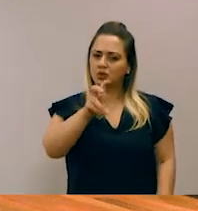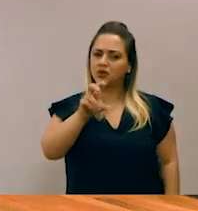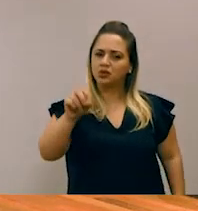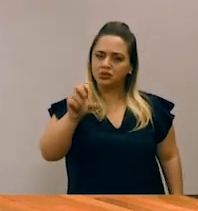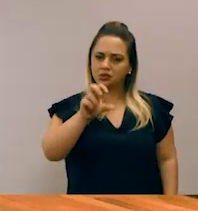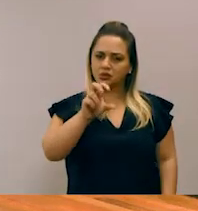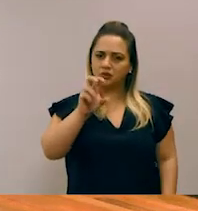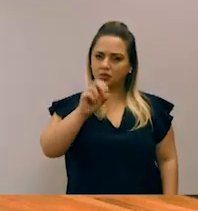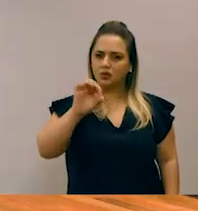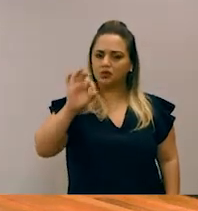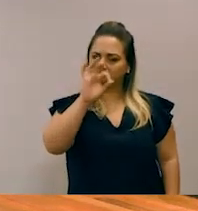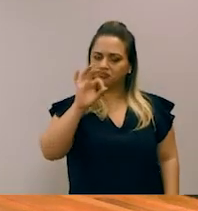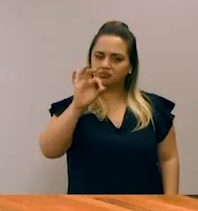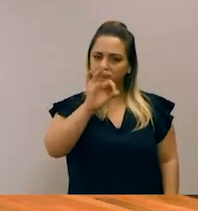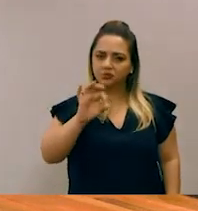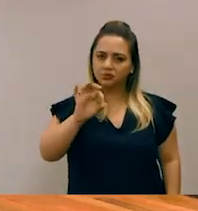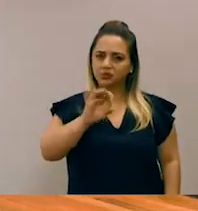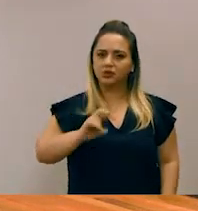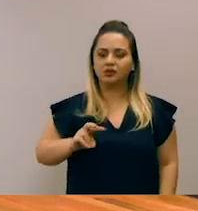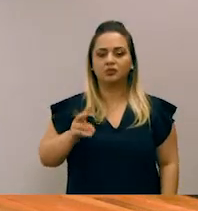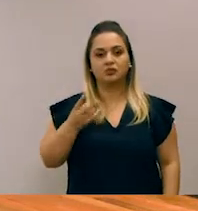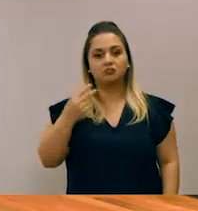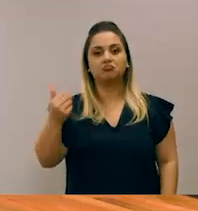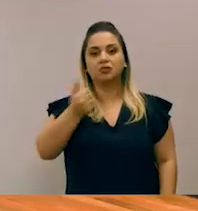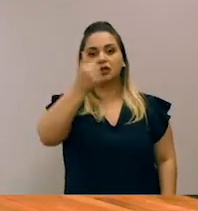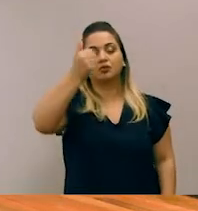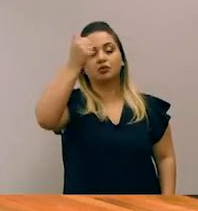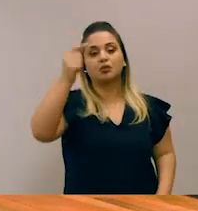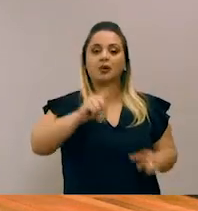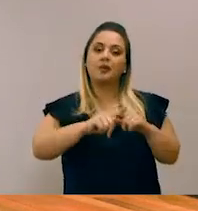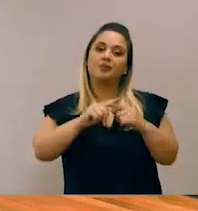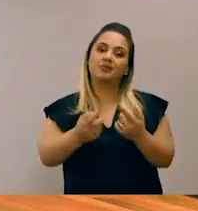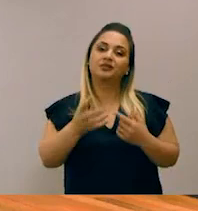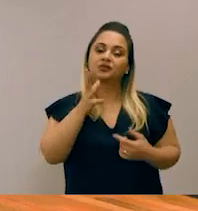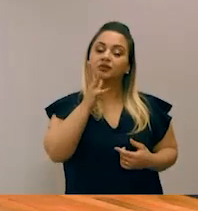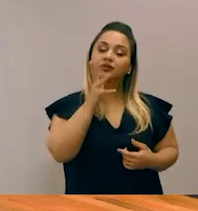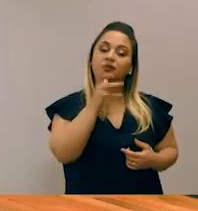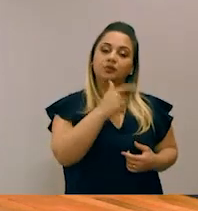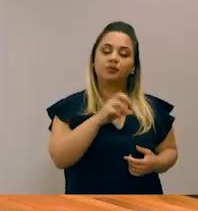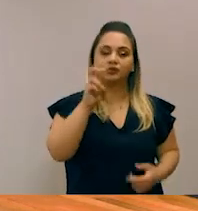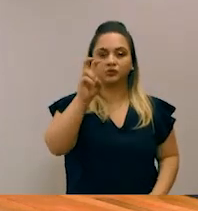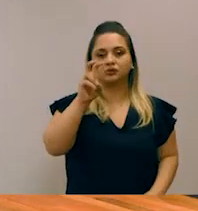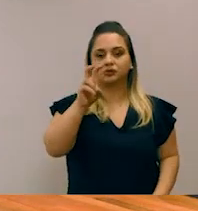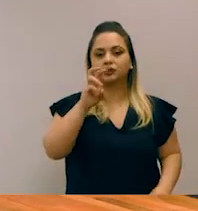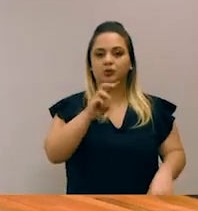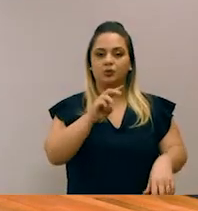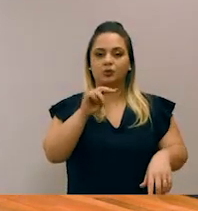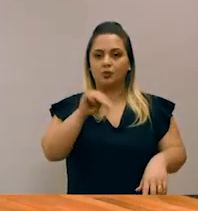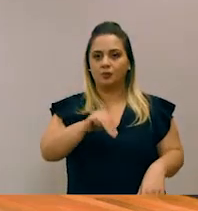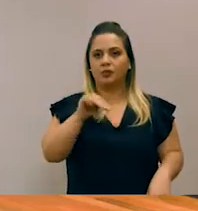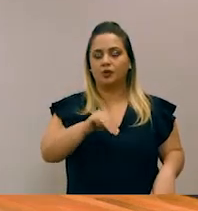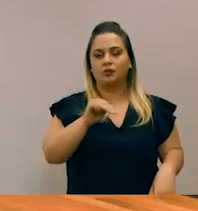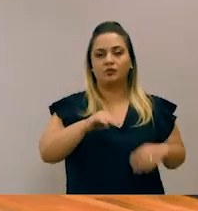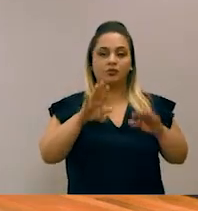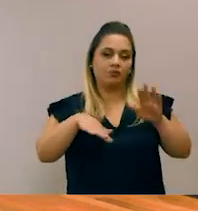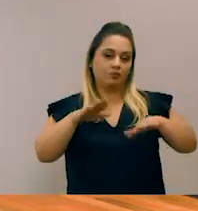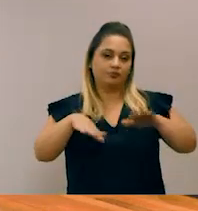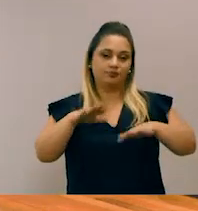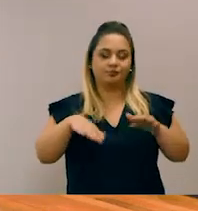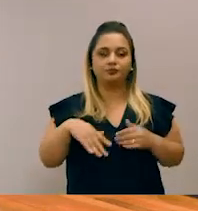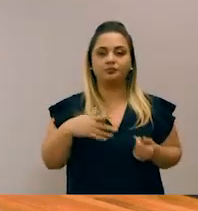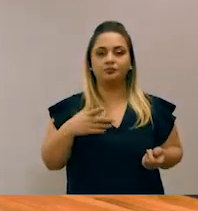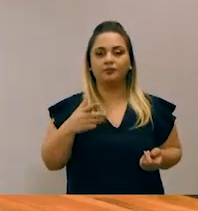with in over 50% of the times the accuracy of the model improved, but it takes about 5 minutes in